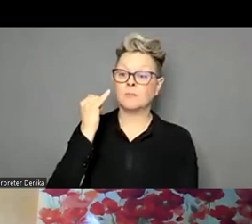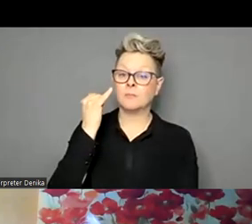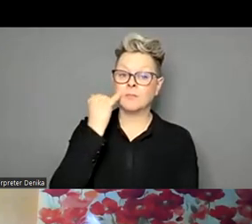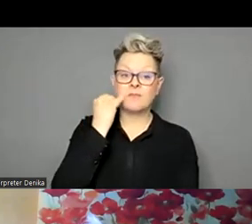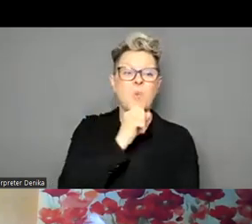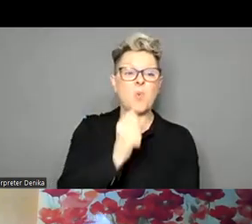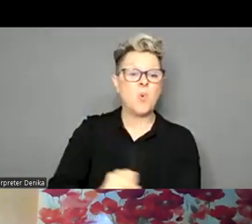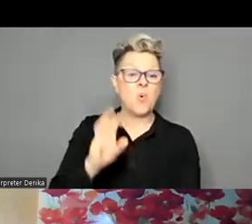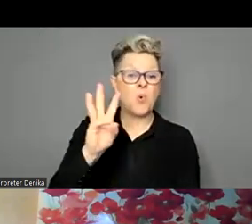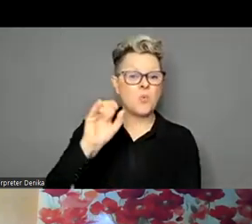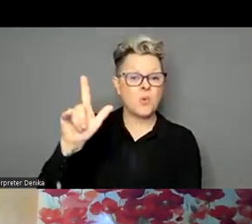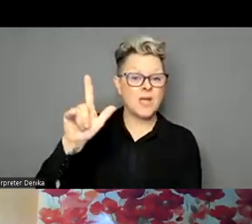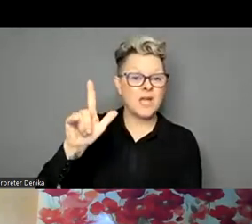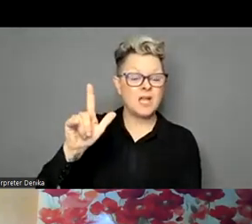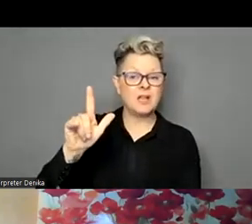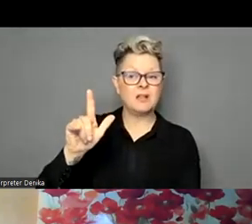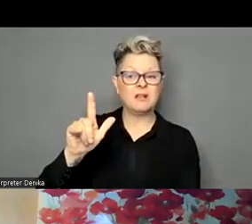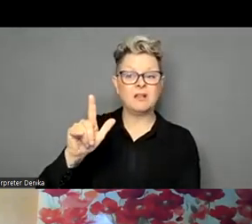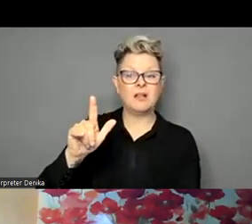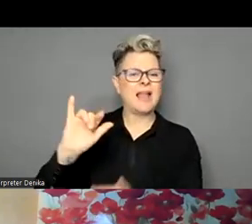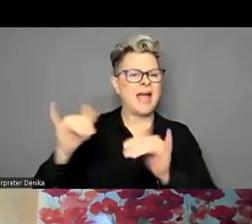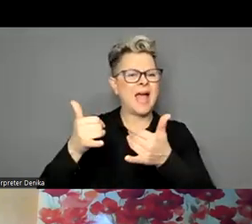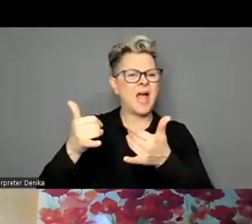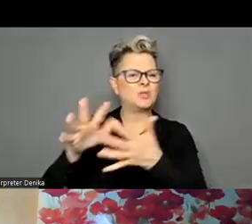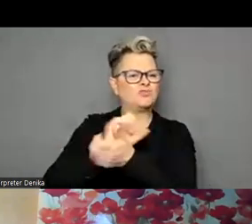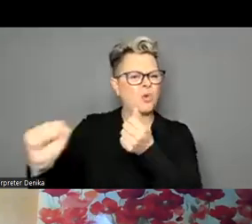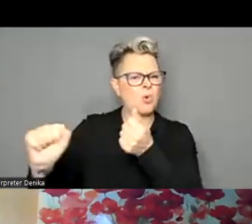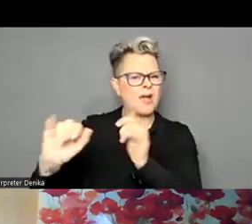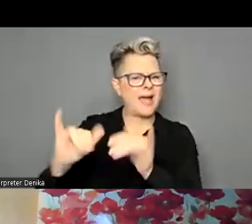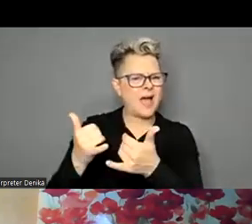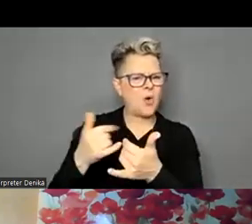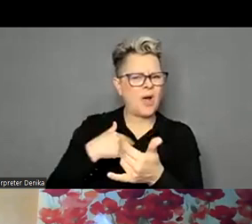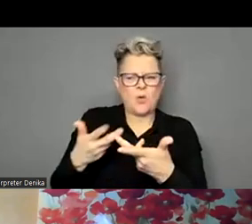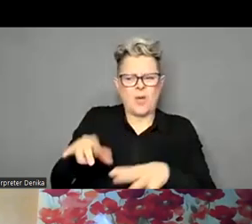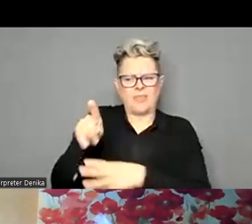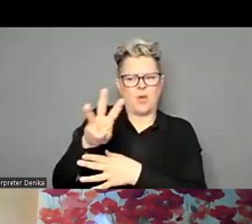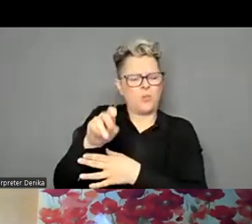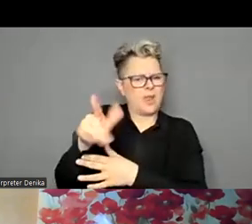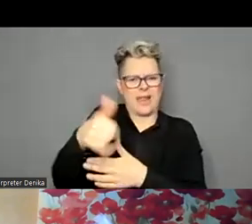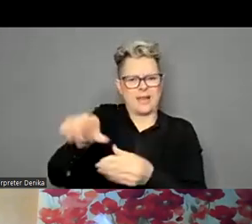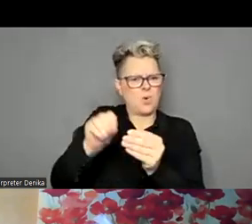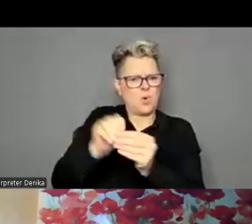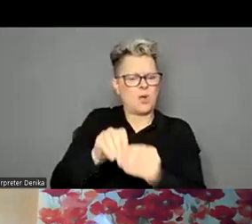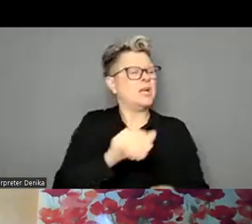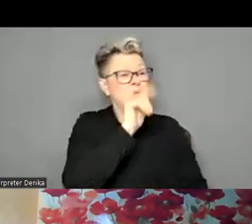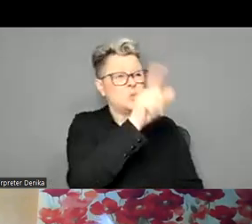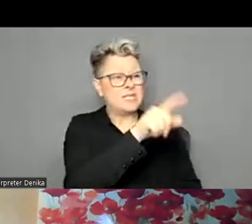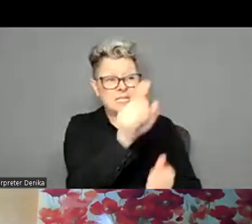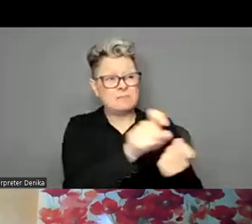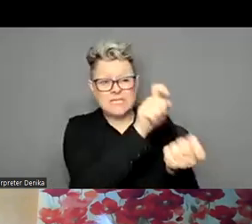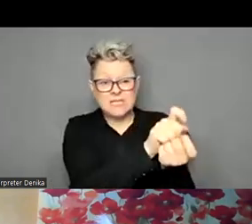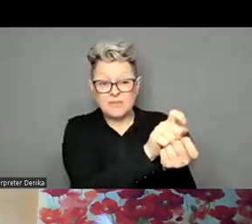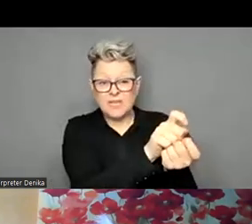will, how do I discard it? You don't necessarily need to do anything specific. You might